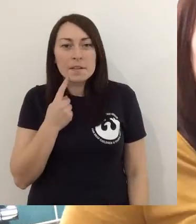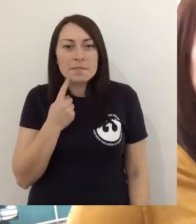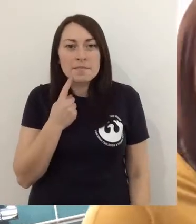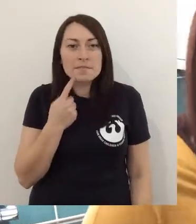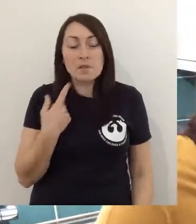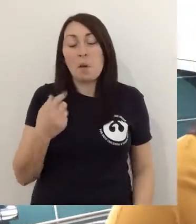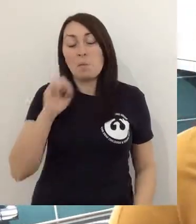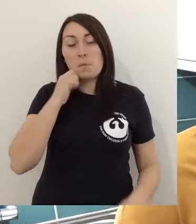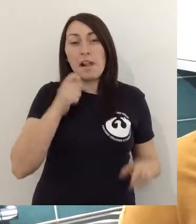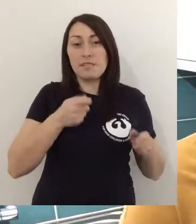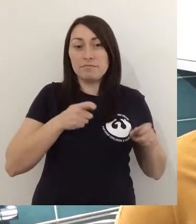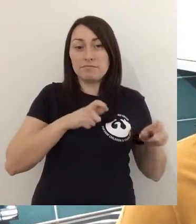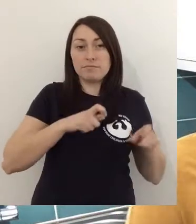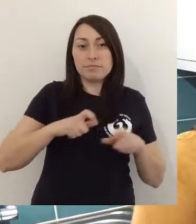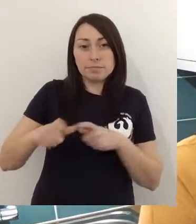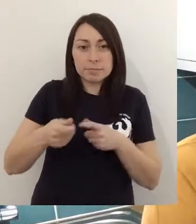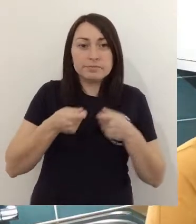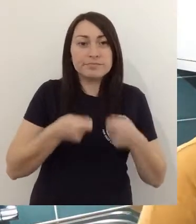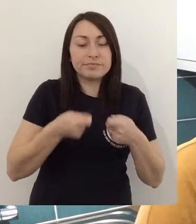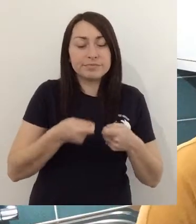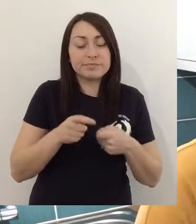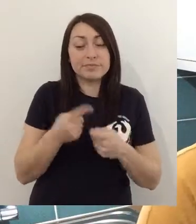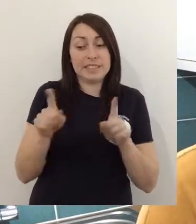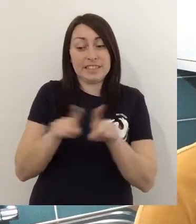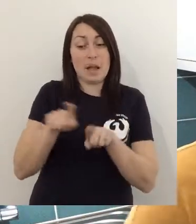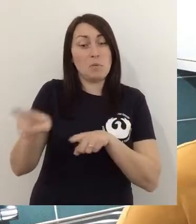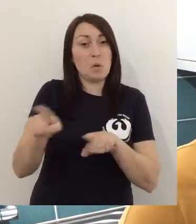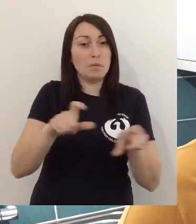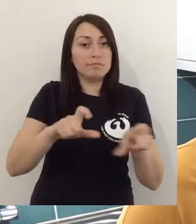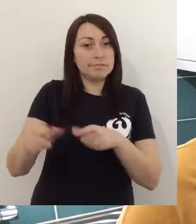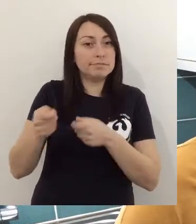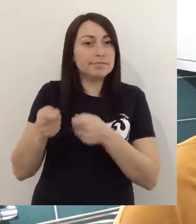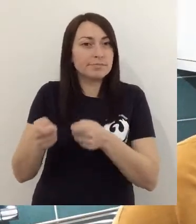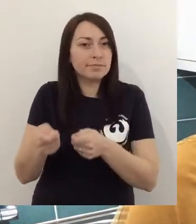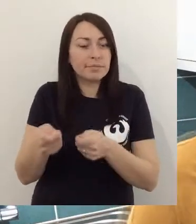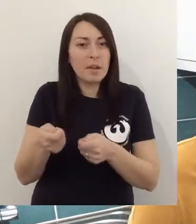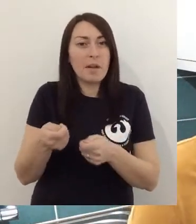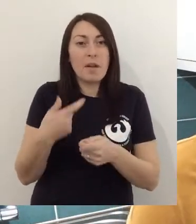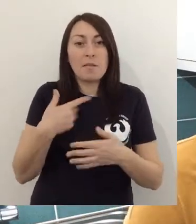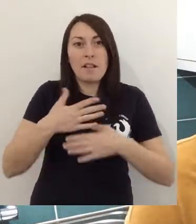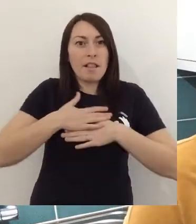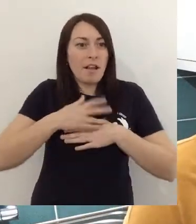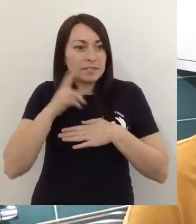Oh, they're looking delicious. So I'm going to carry on cooking mine. I'll leave you to get on with yours.